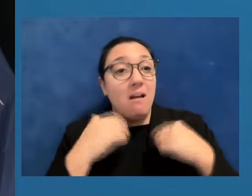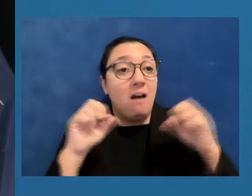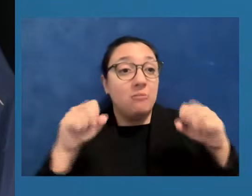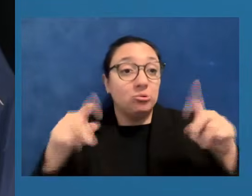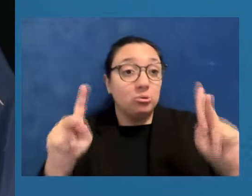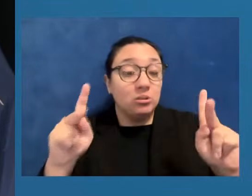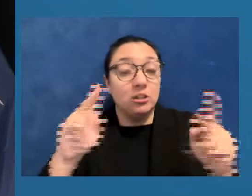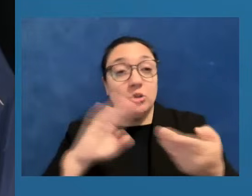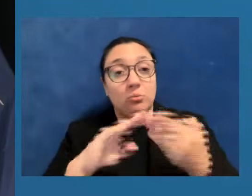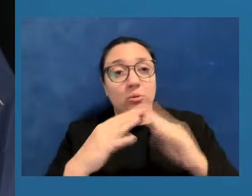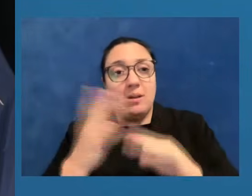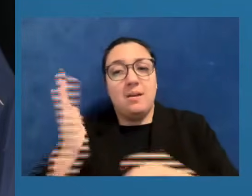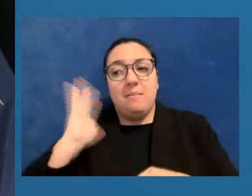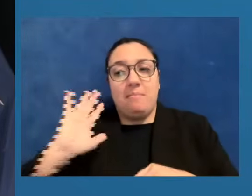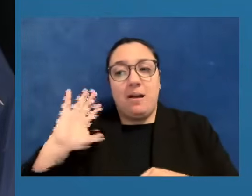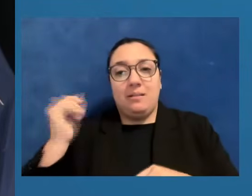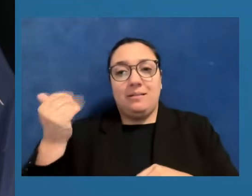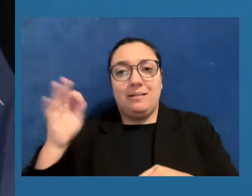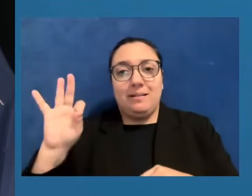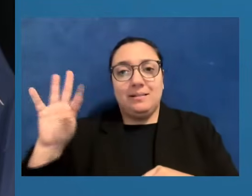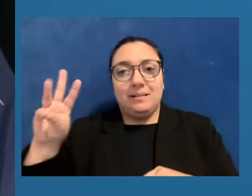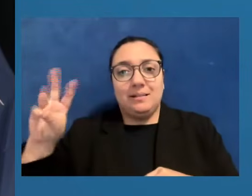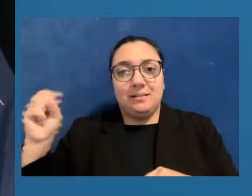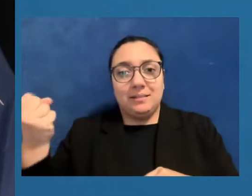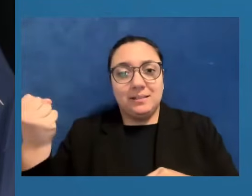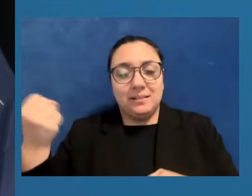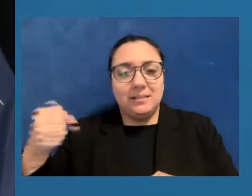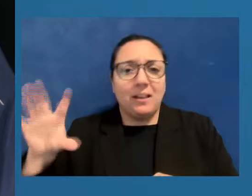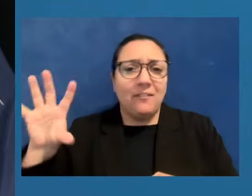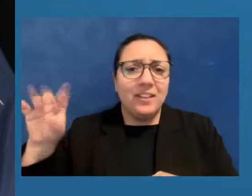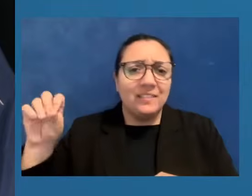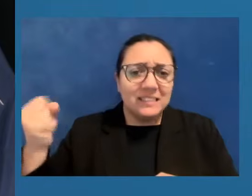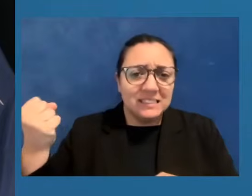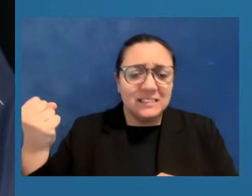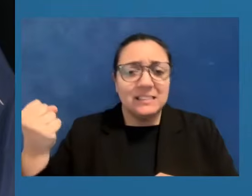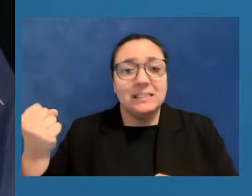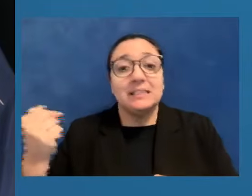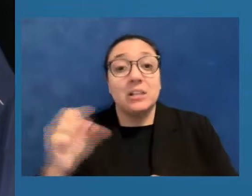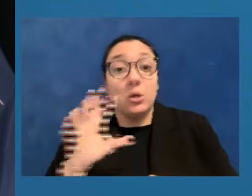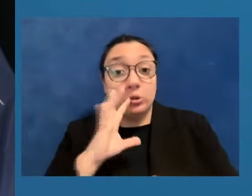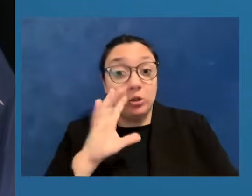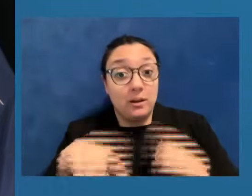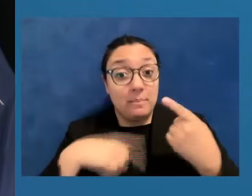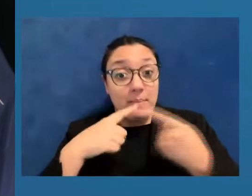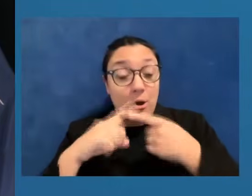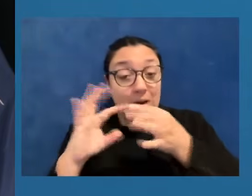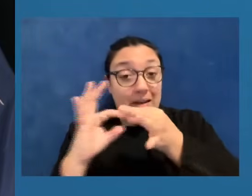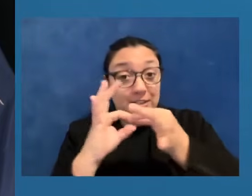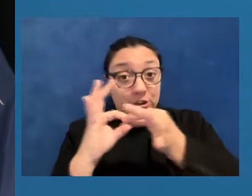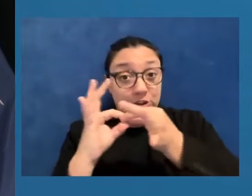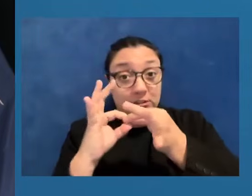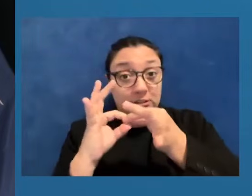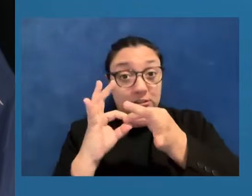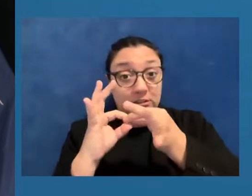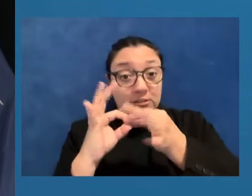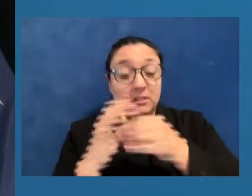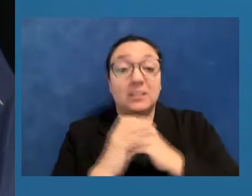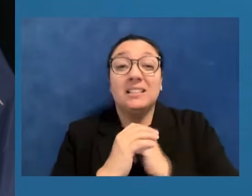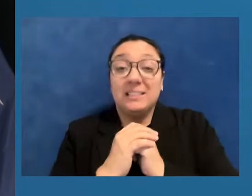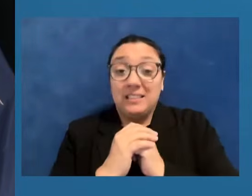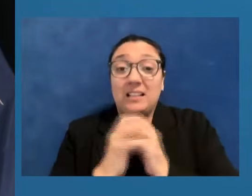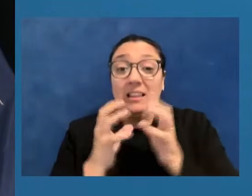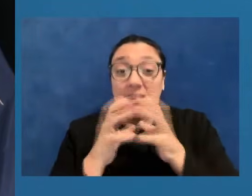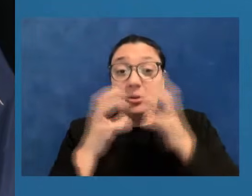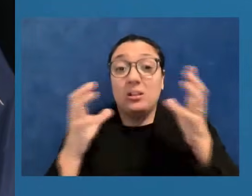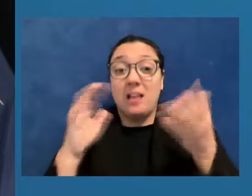in the 1960s, and 50s and 60s, when we talk about connections, there were a lot of cities across